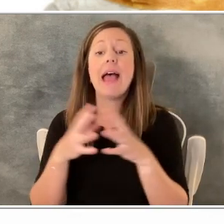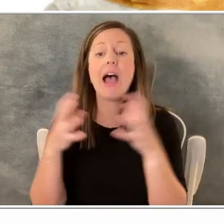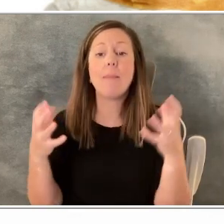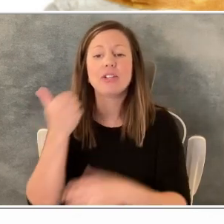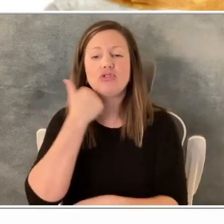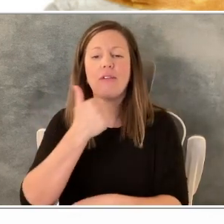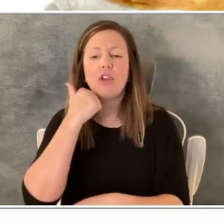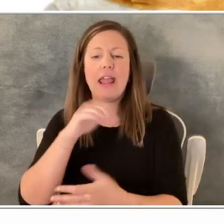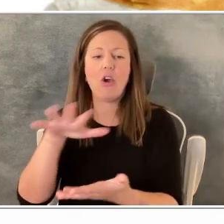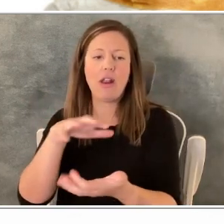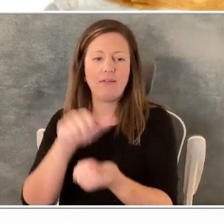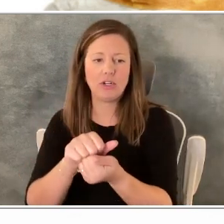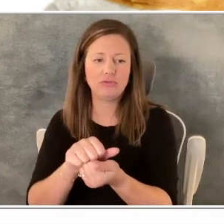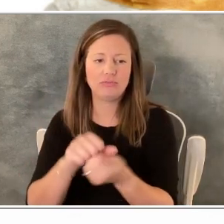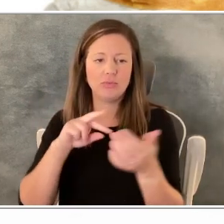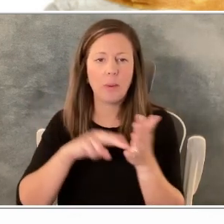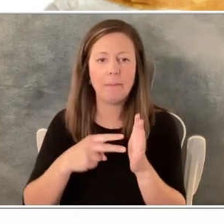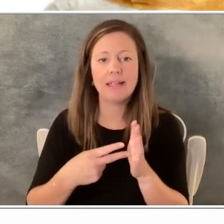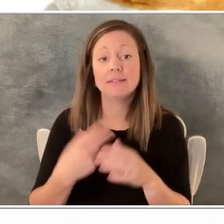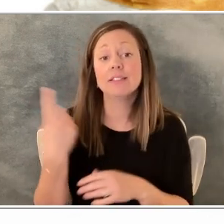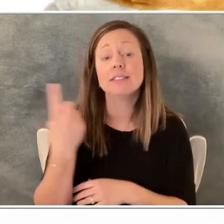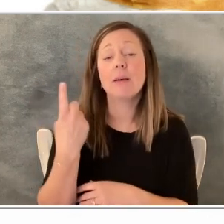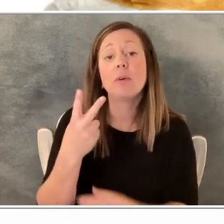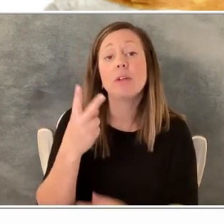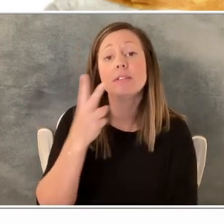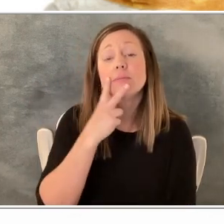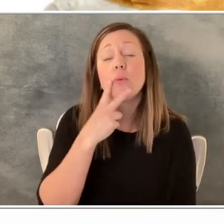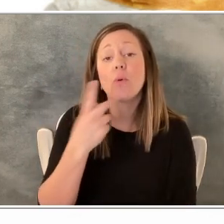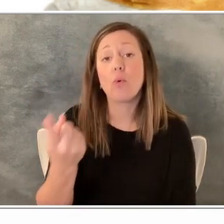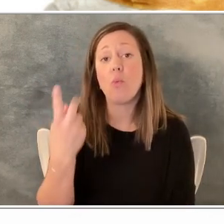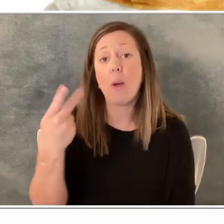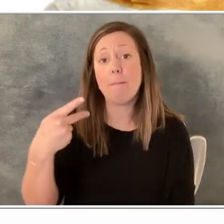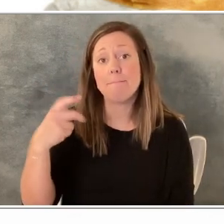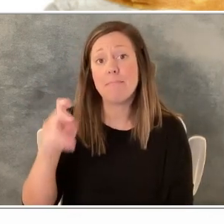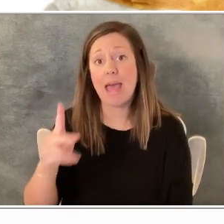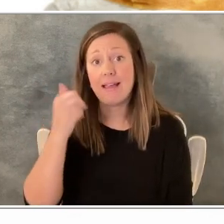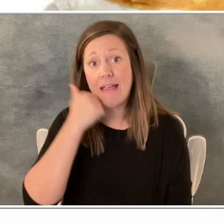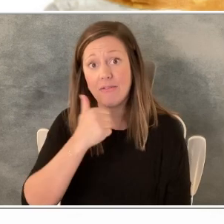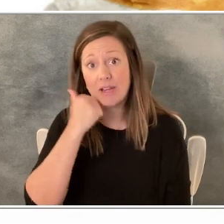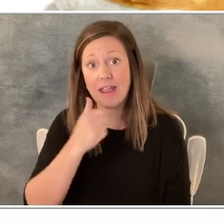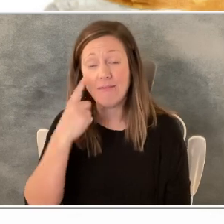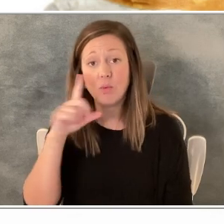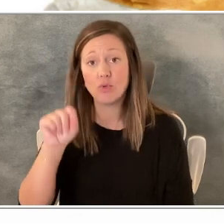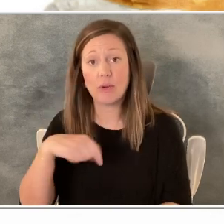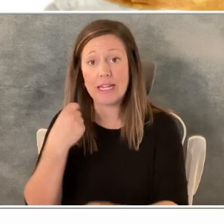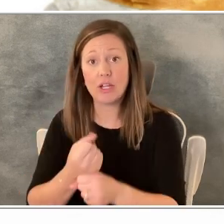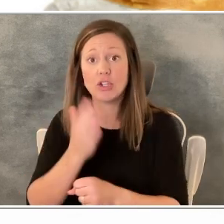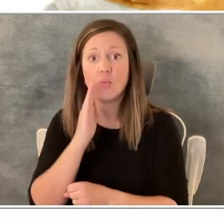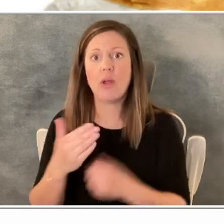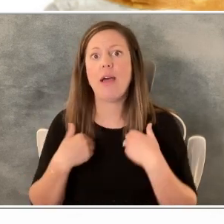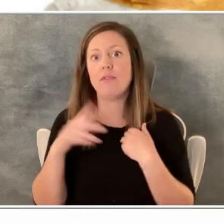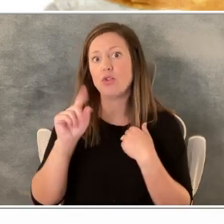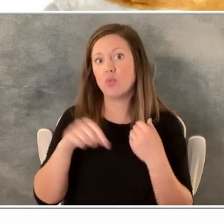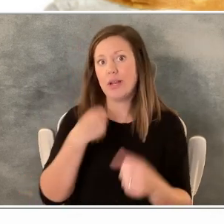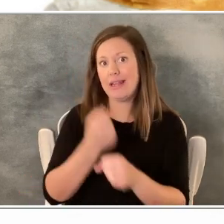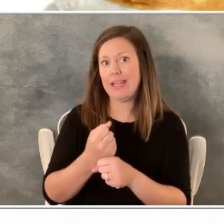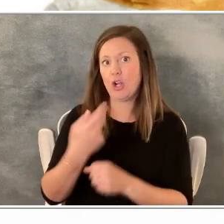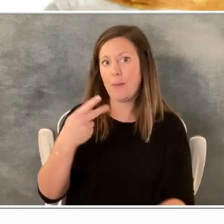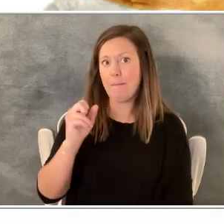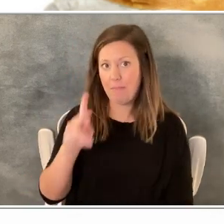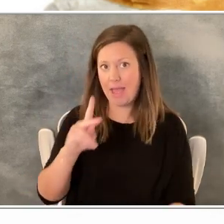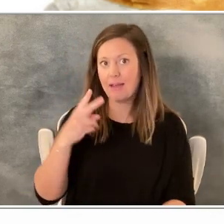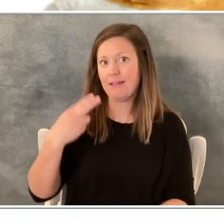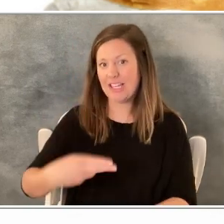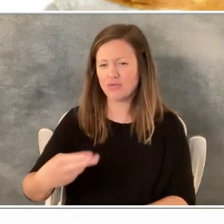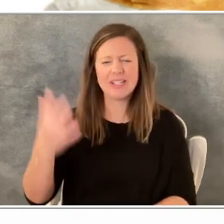So for instance, someone that smoked a pack a day for 20 years would have a 20-pack year history. So why the guidelines of 20 years of smoking? Does